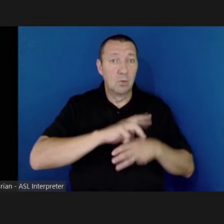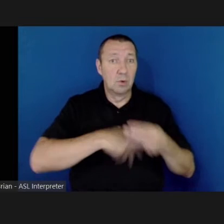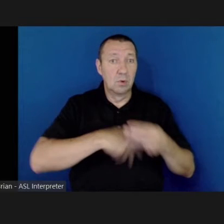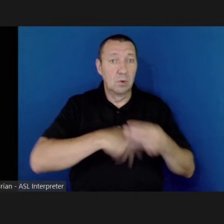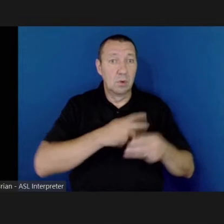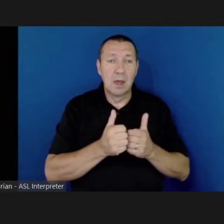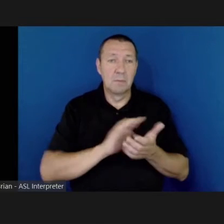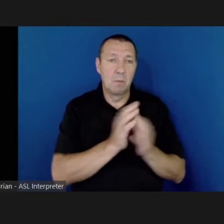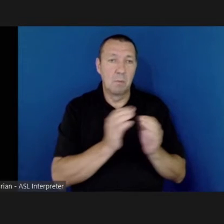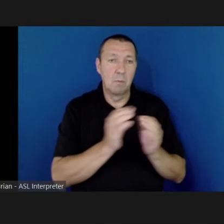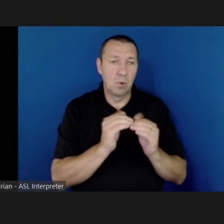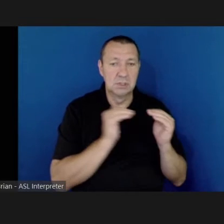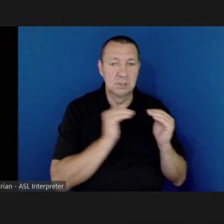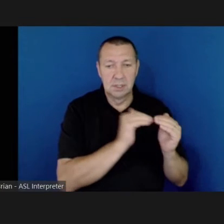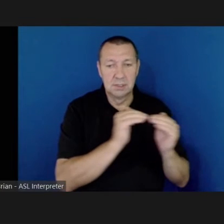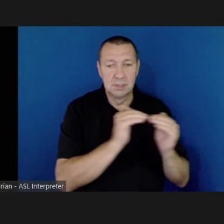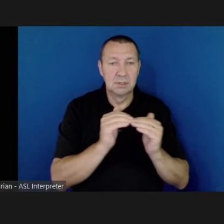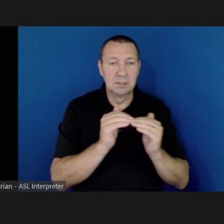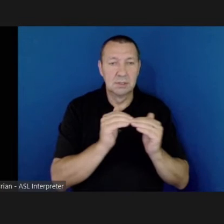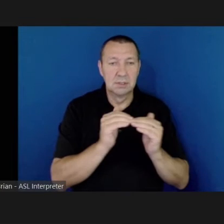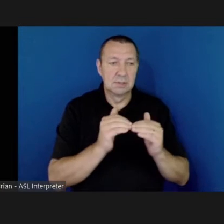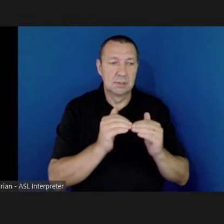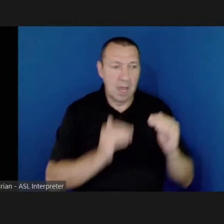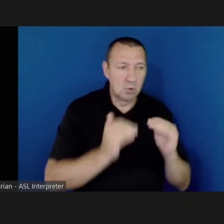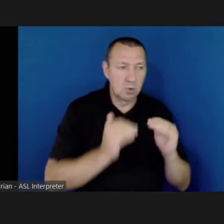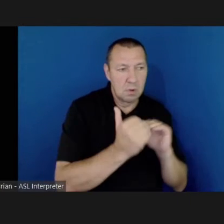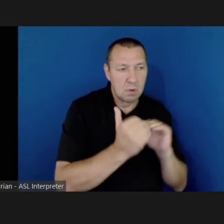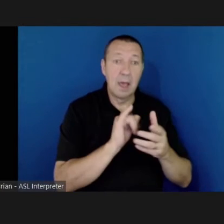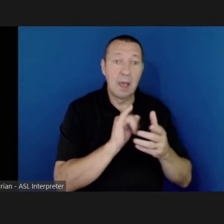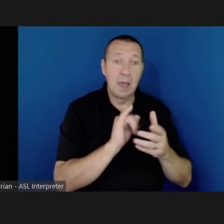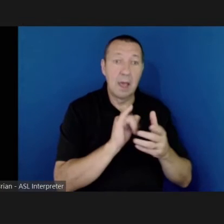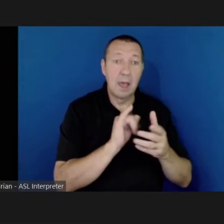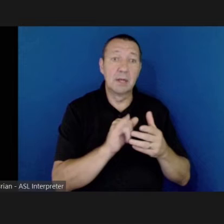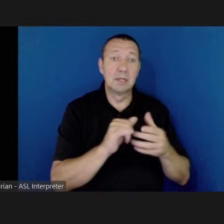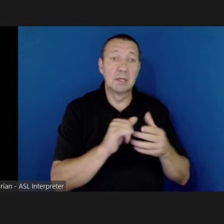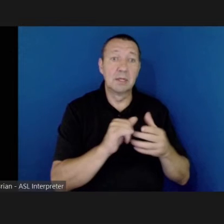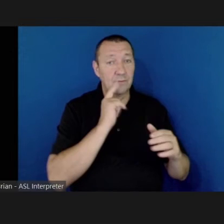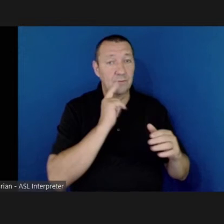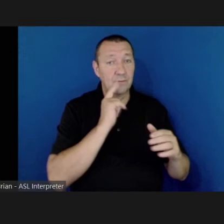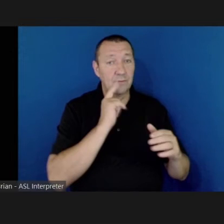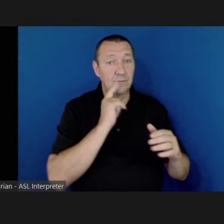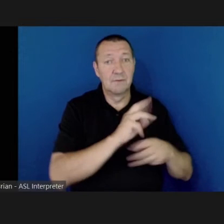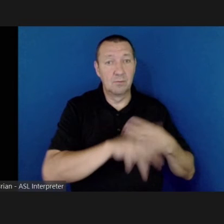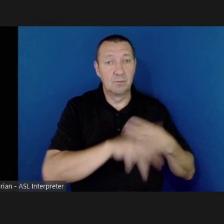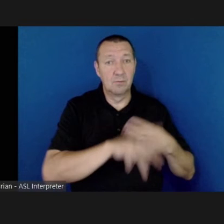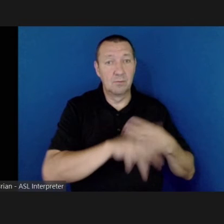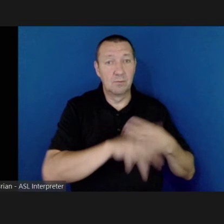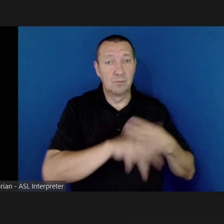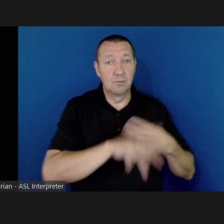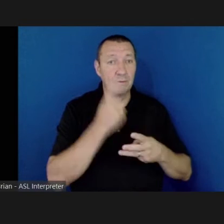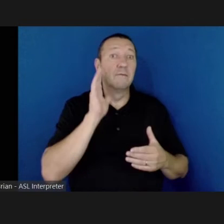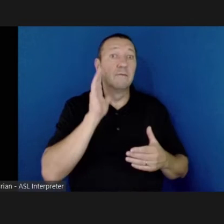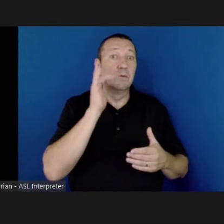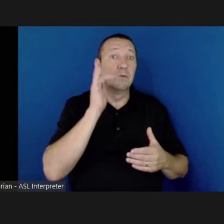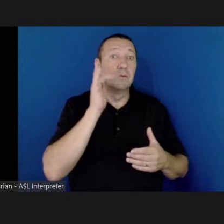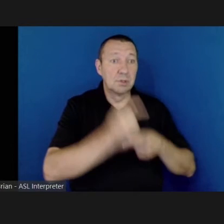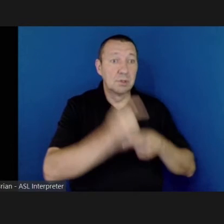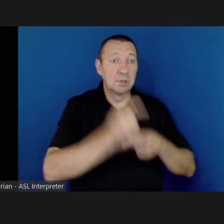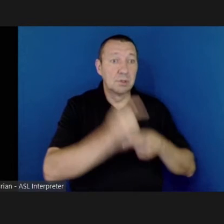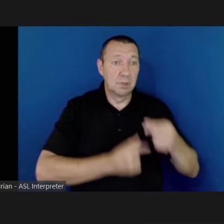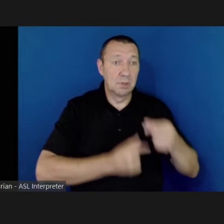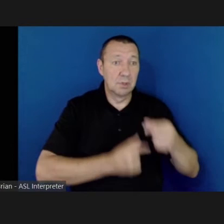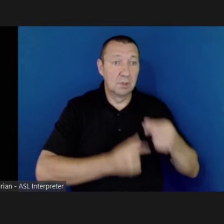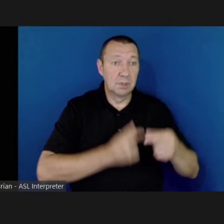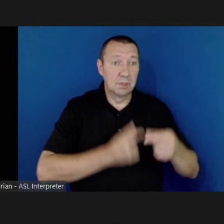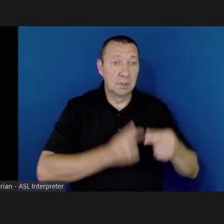equitable, inclusive, and safe world for future generations. And we do this through 5 main activities. We have